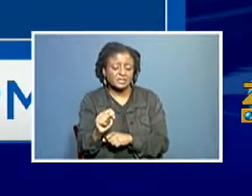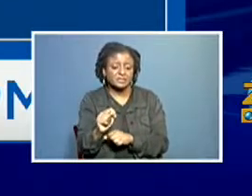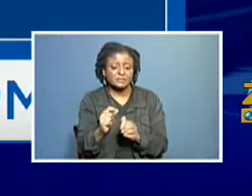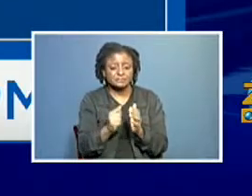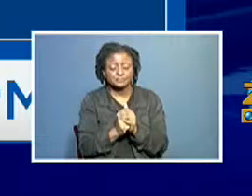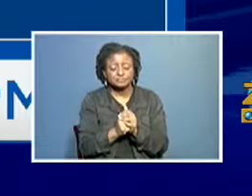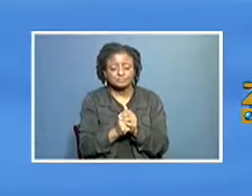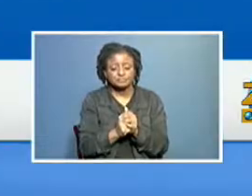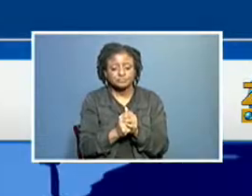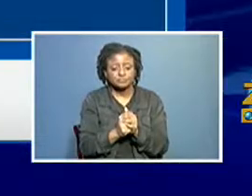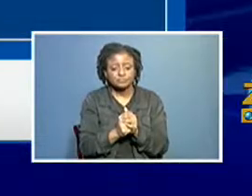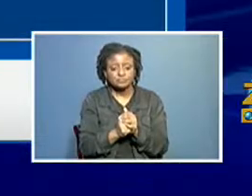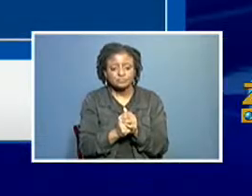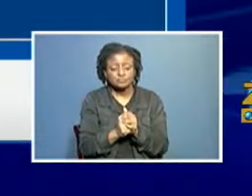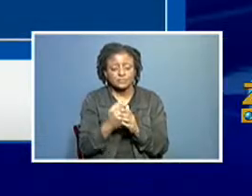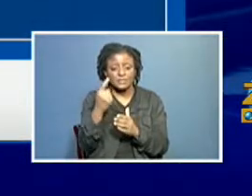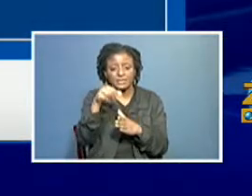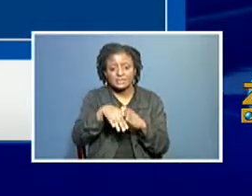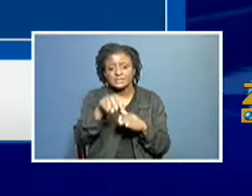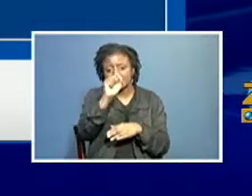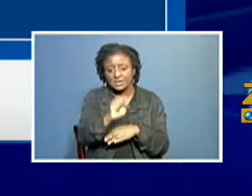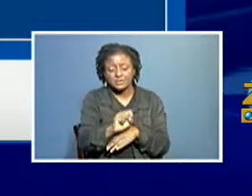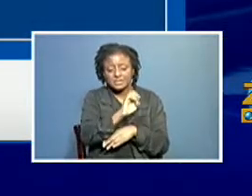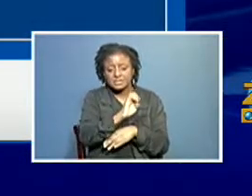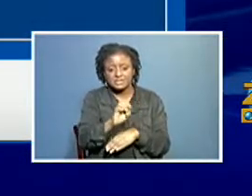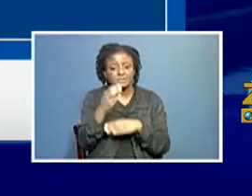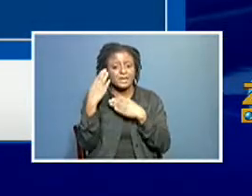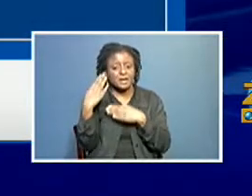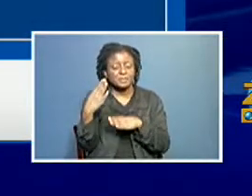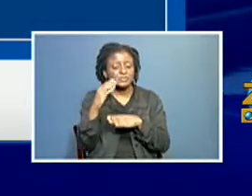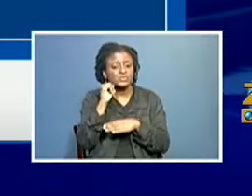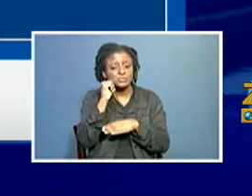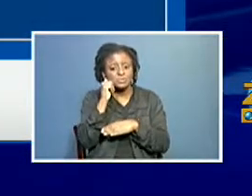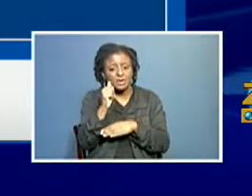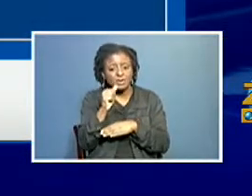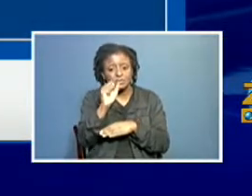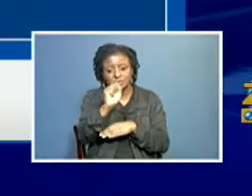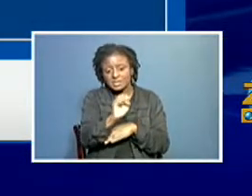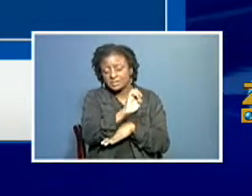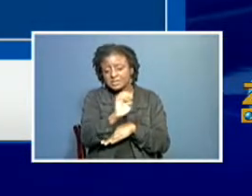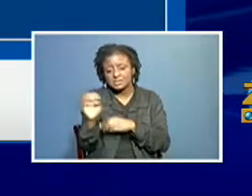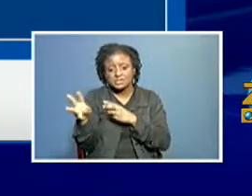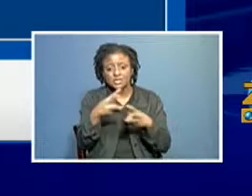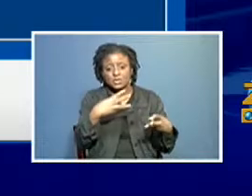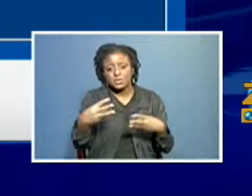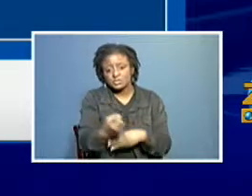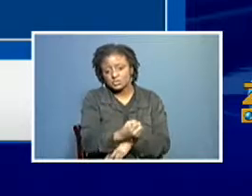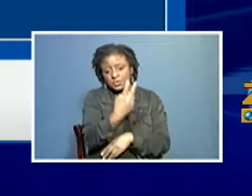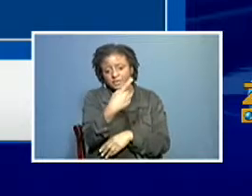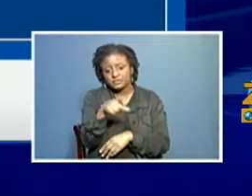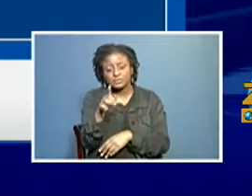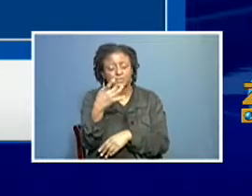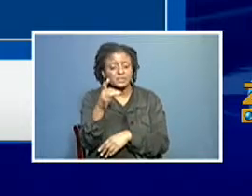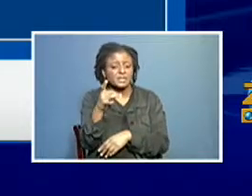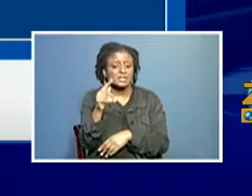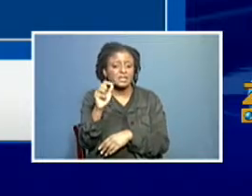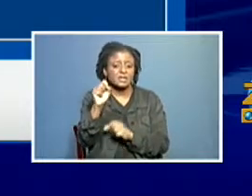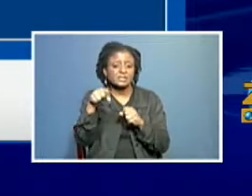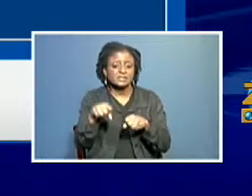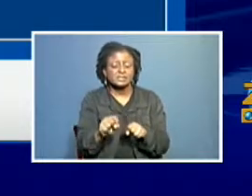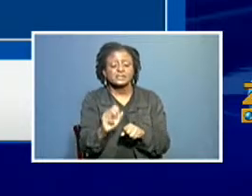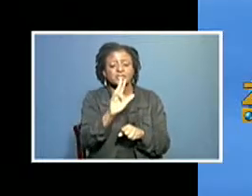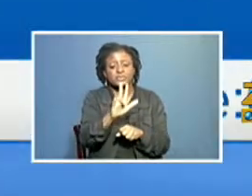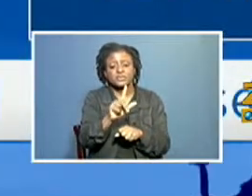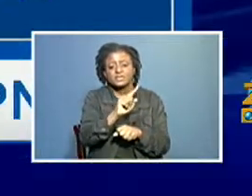at 4:18 in the afternoon in the southeast. Bahamas tomorrow, southeasterly winds 12 to 18 knots, wave heights 3 to 6 feet, and that